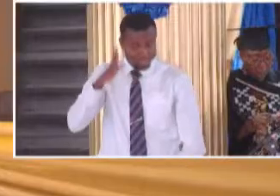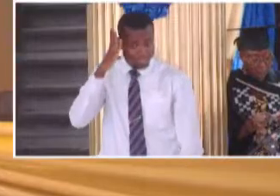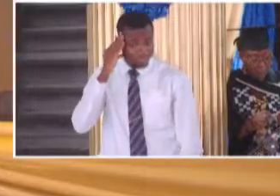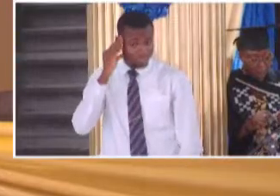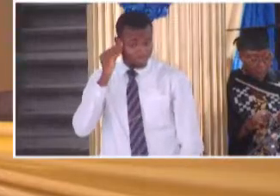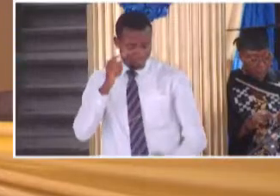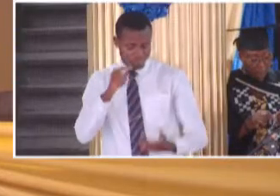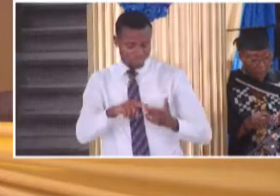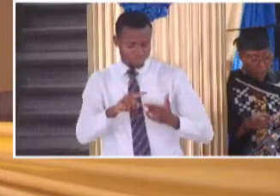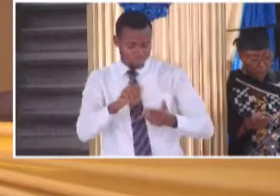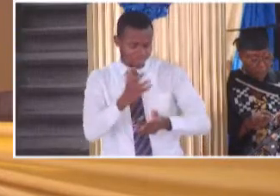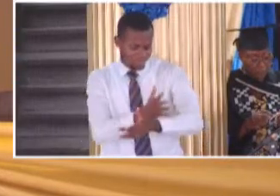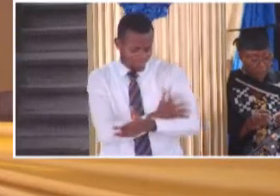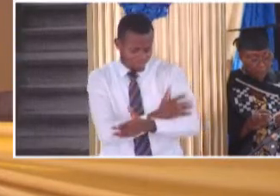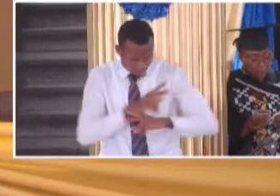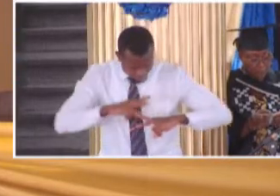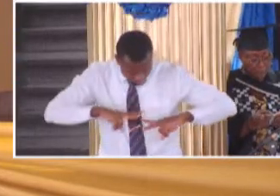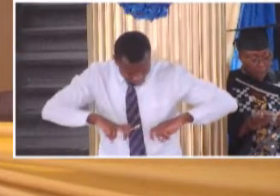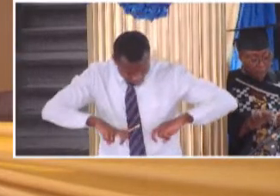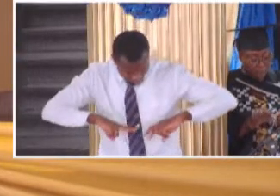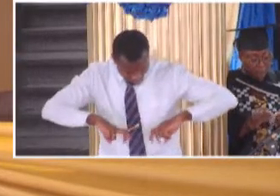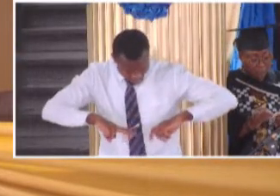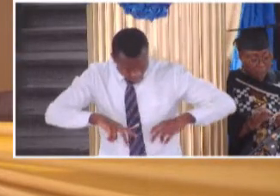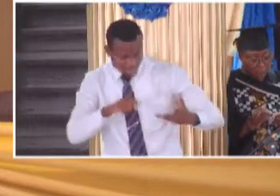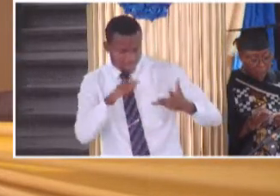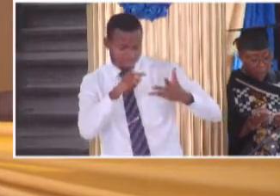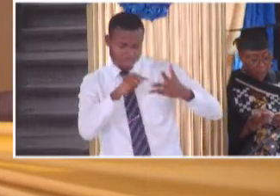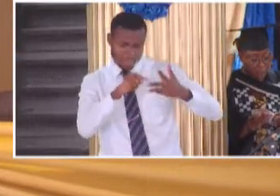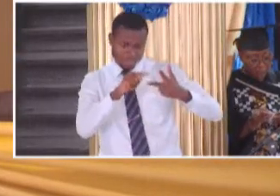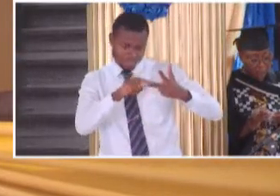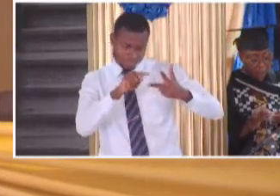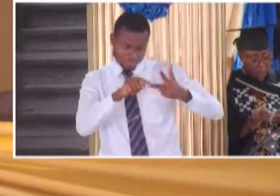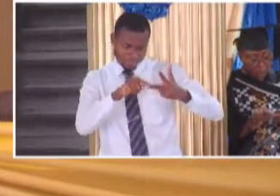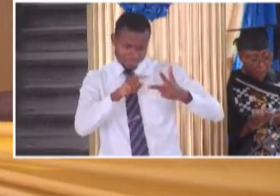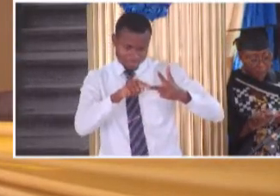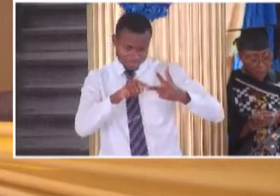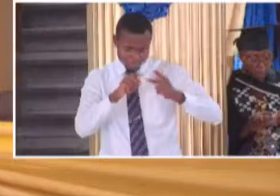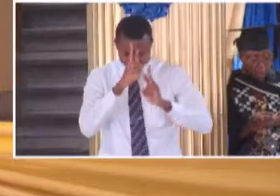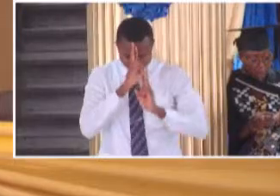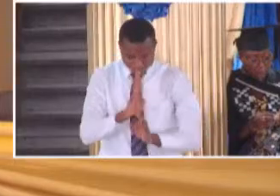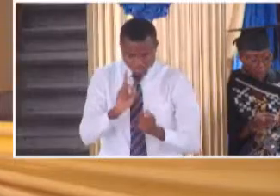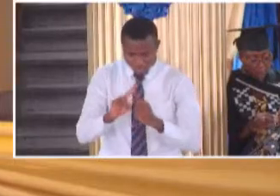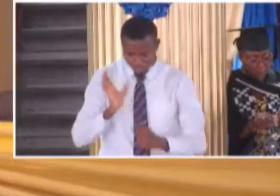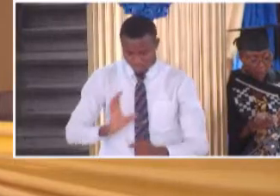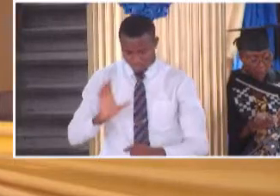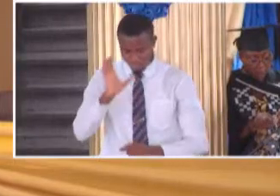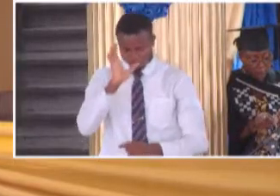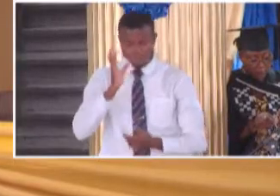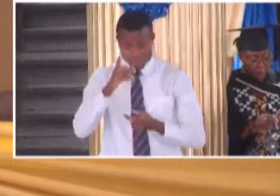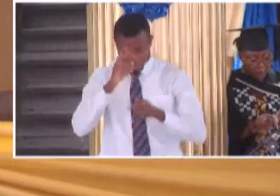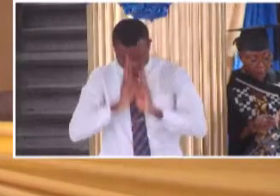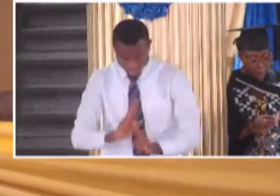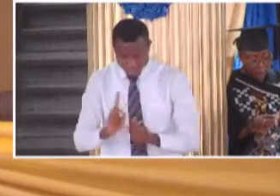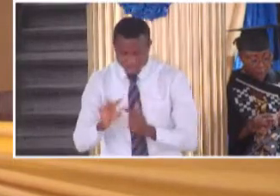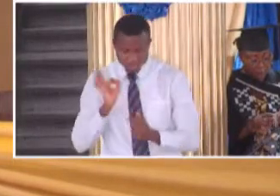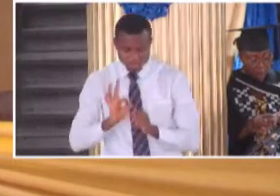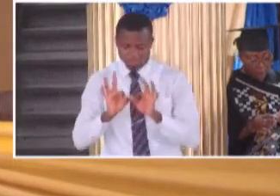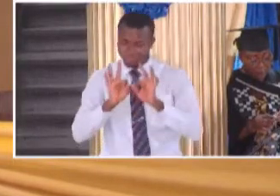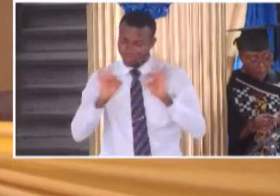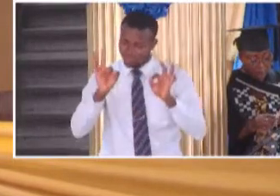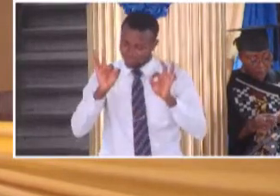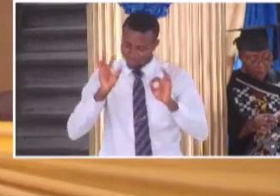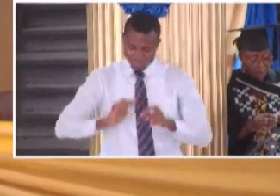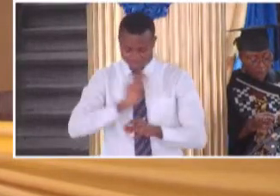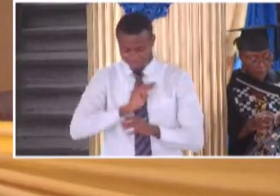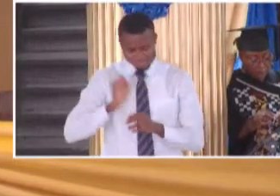2, impactful research; 3, commitment to our faculty and staff; 4,